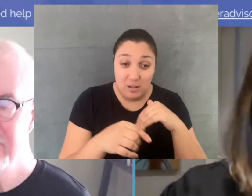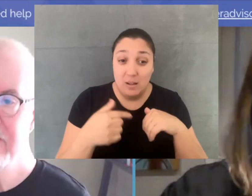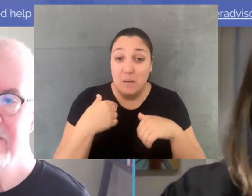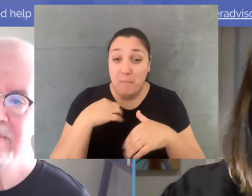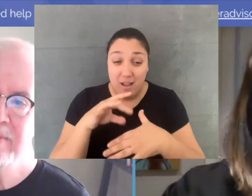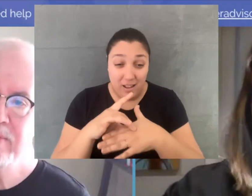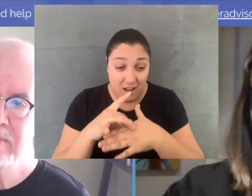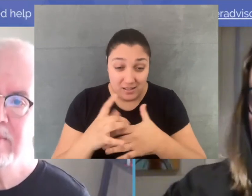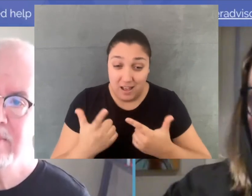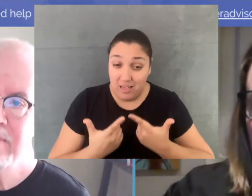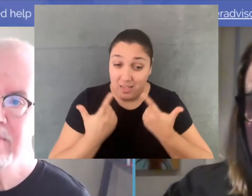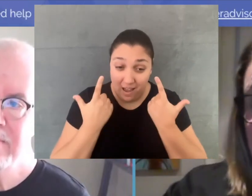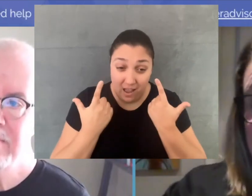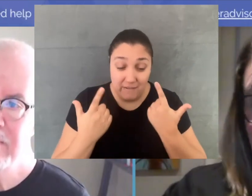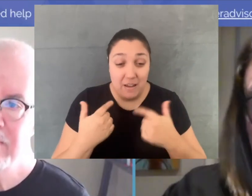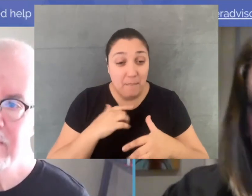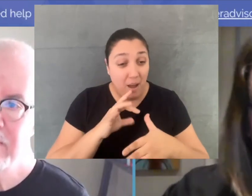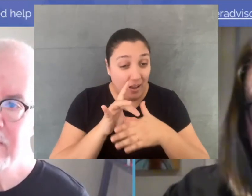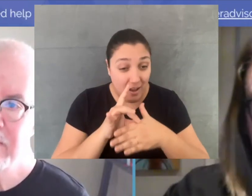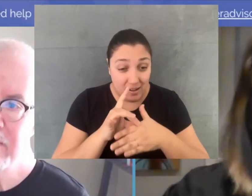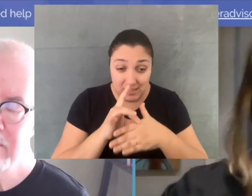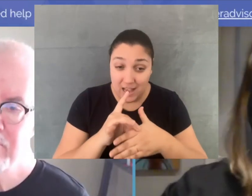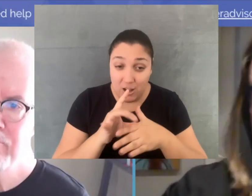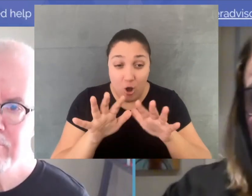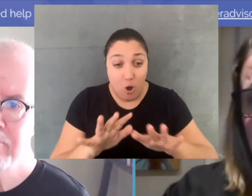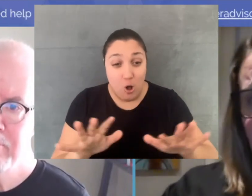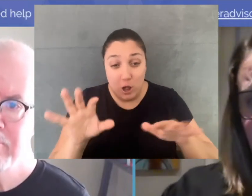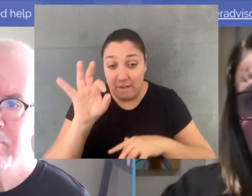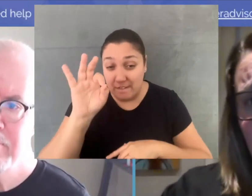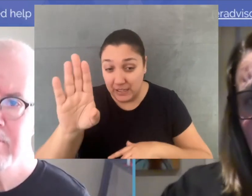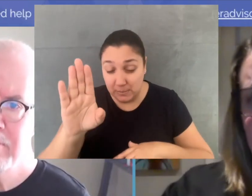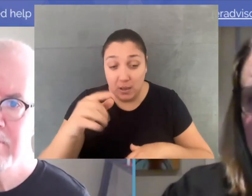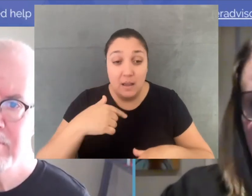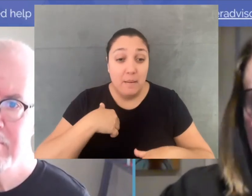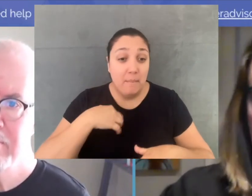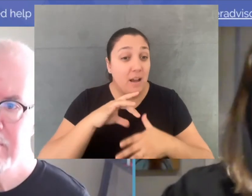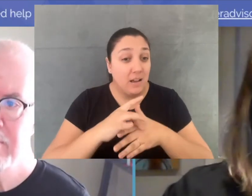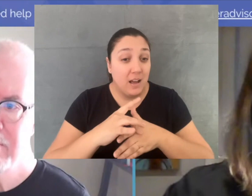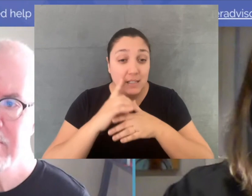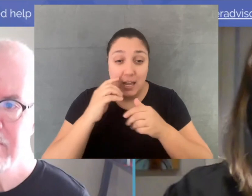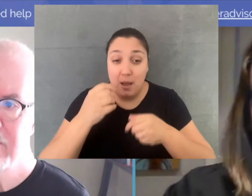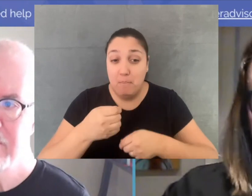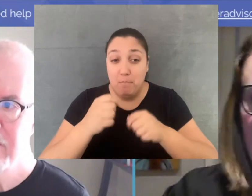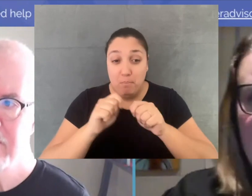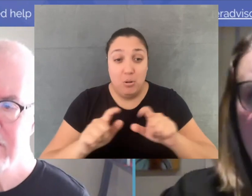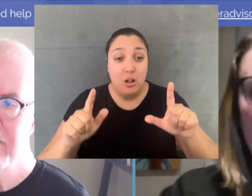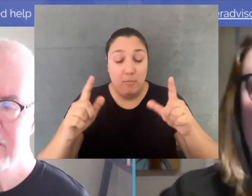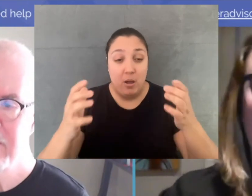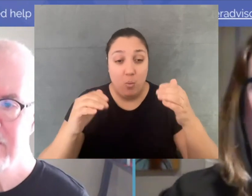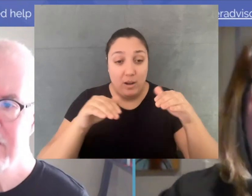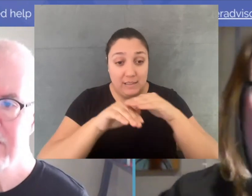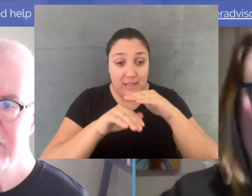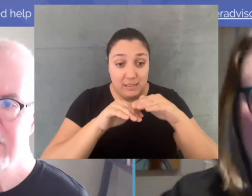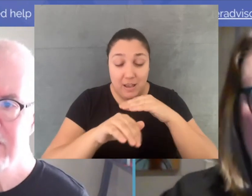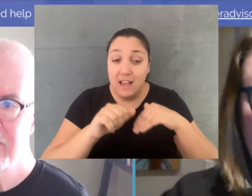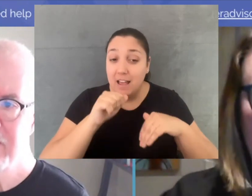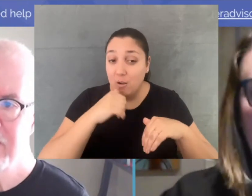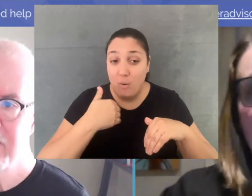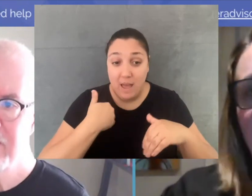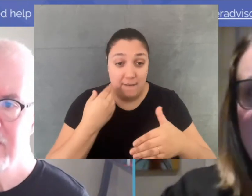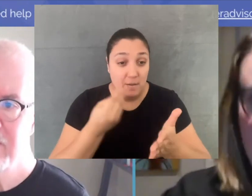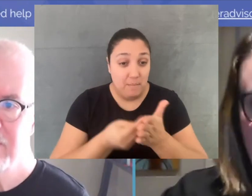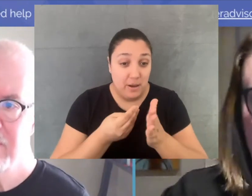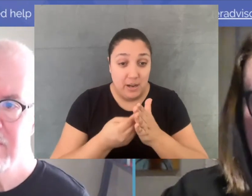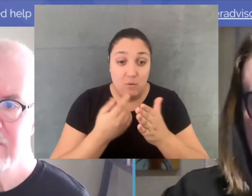be accessible. My content is live. My content is all over Facebook. My content can be pulled up by anyone. I want it to be